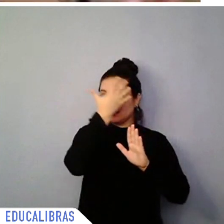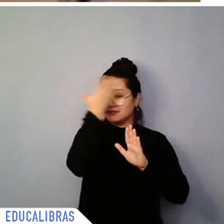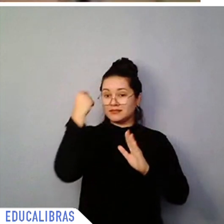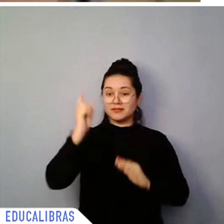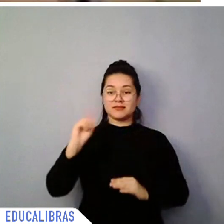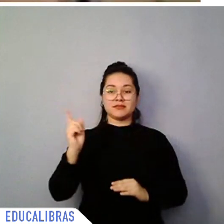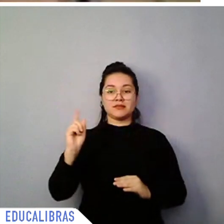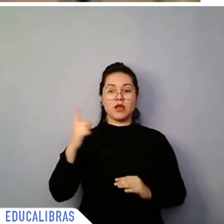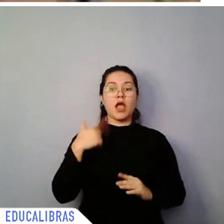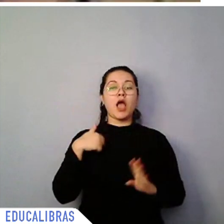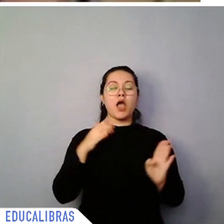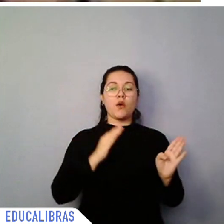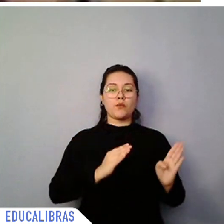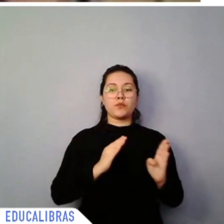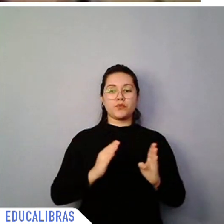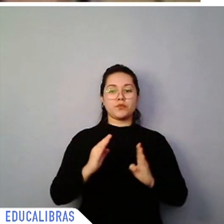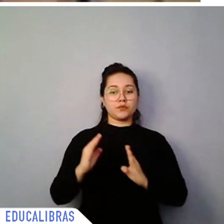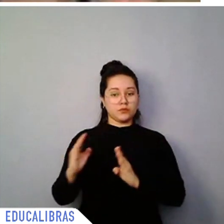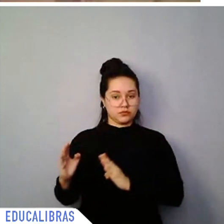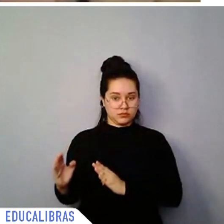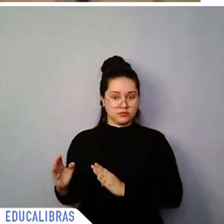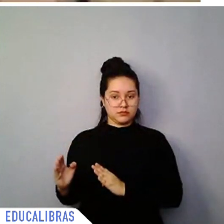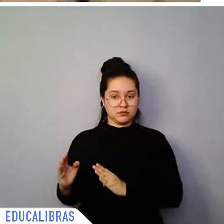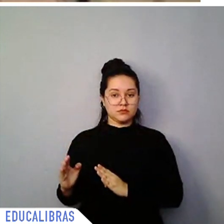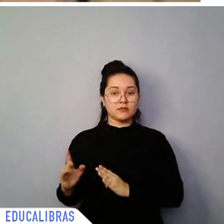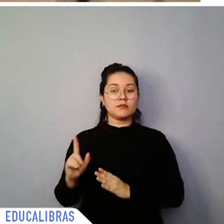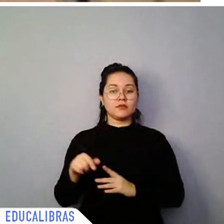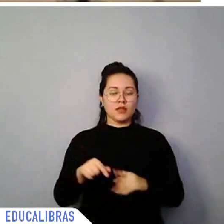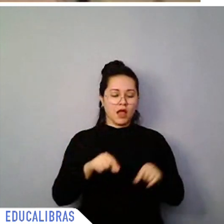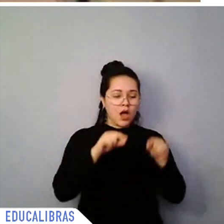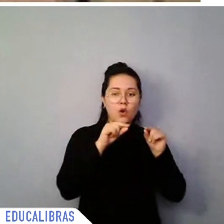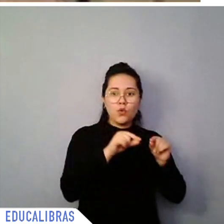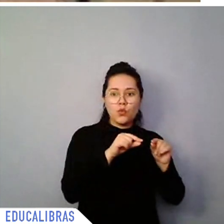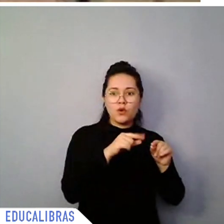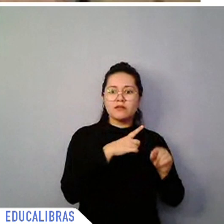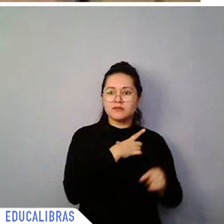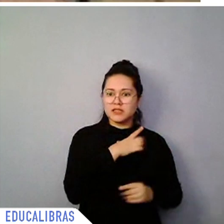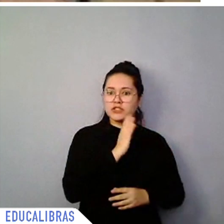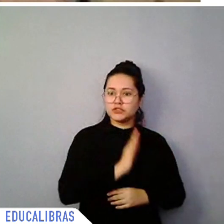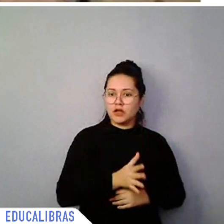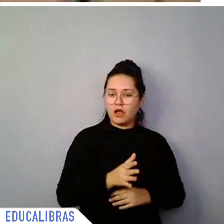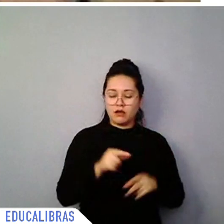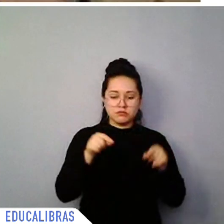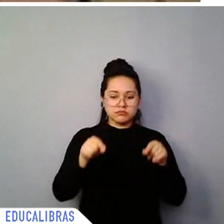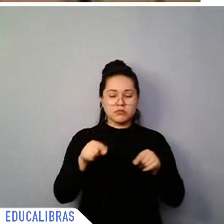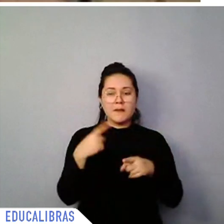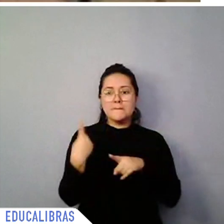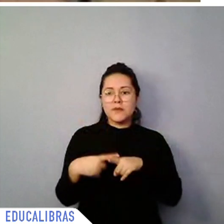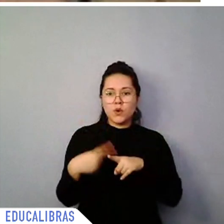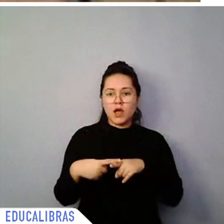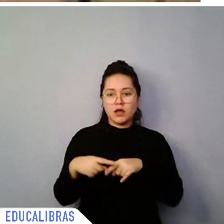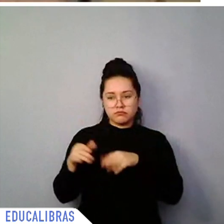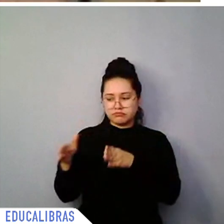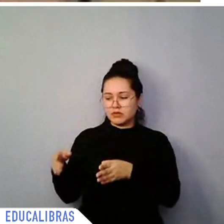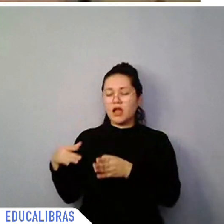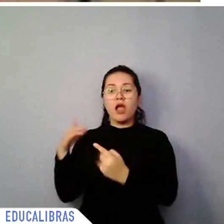heard them talking about this planning. There is a way to organize. There is a way to do it.